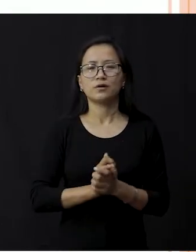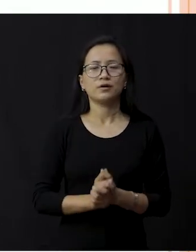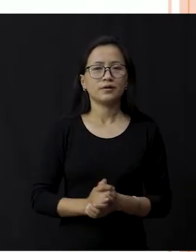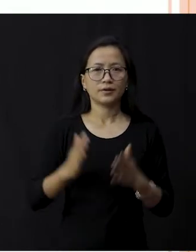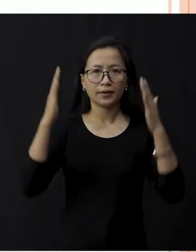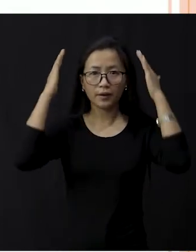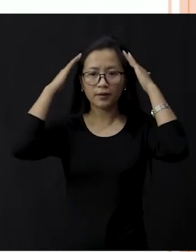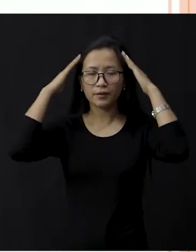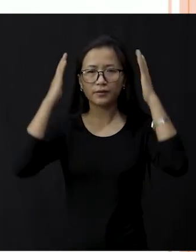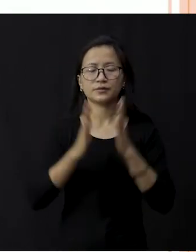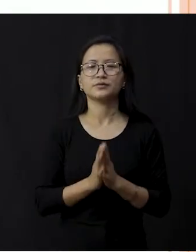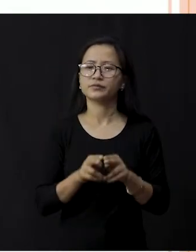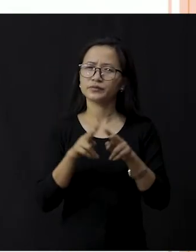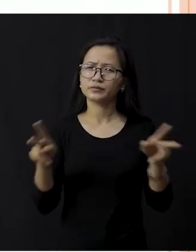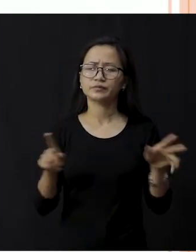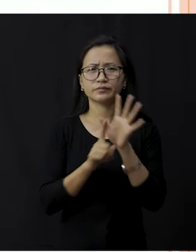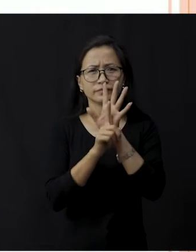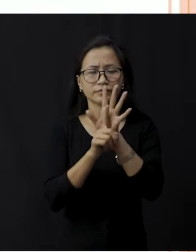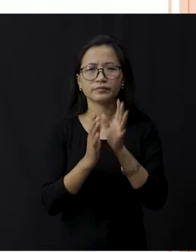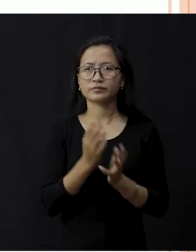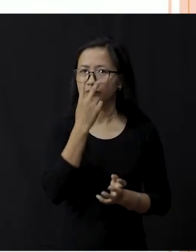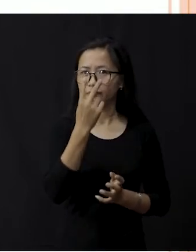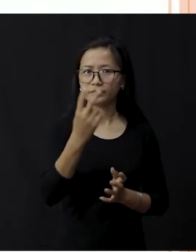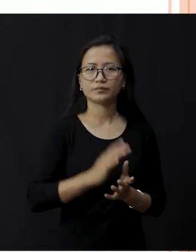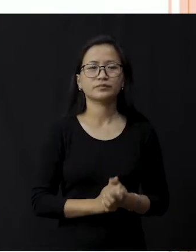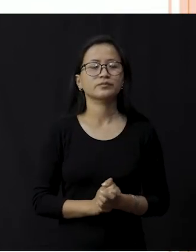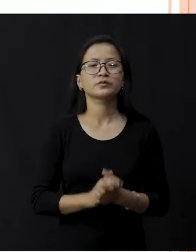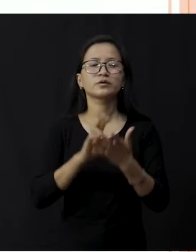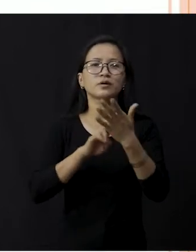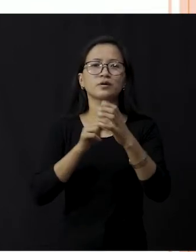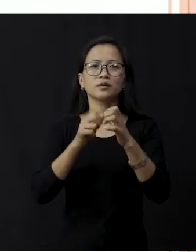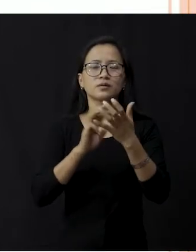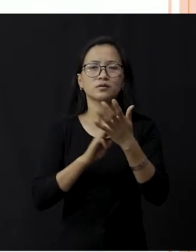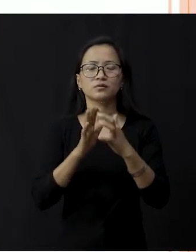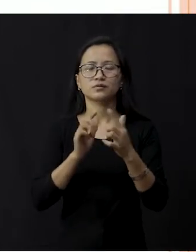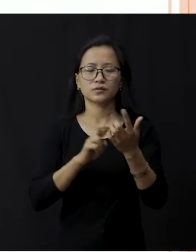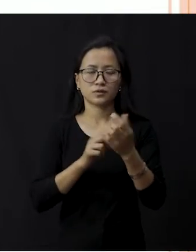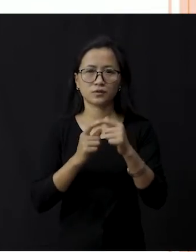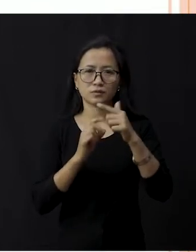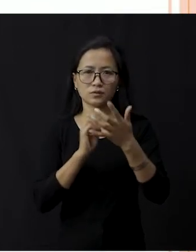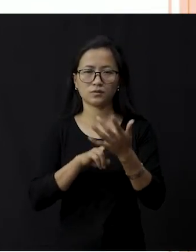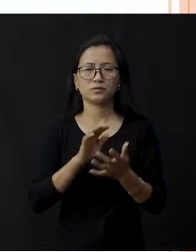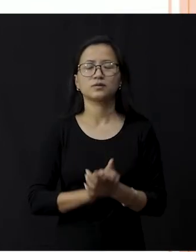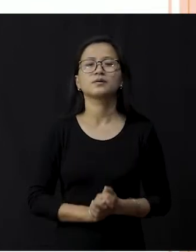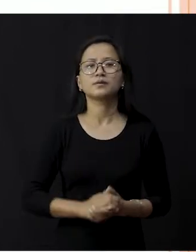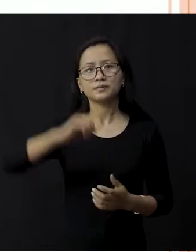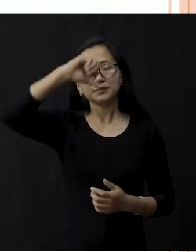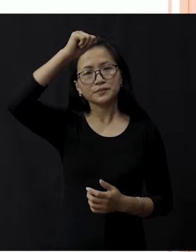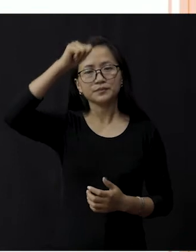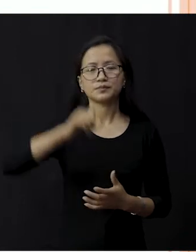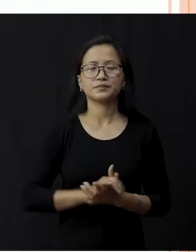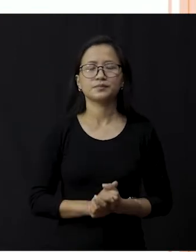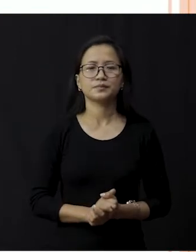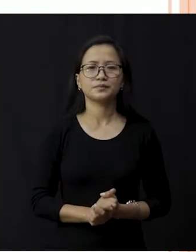lion facing in different directions. And this is the national emblem of India.